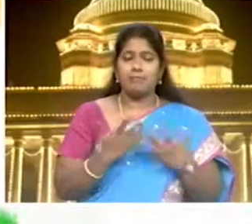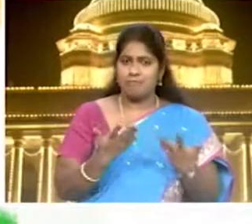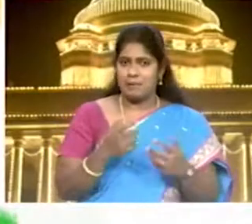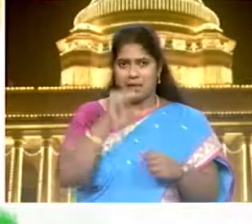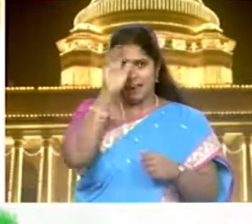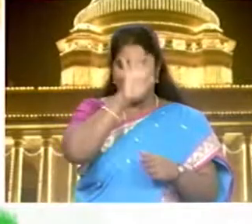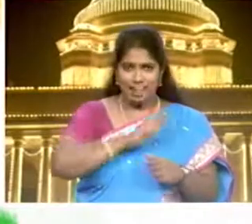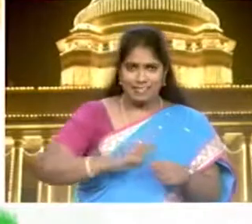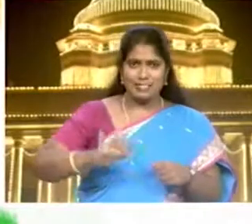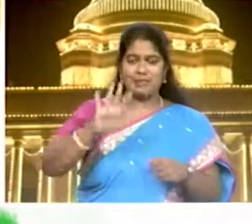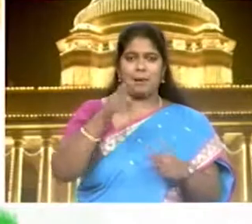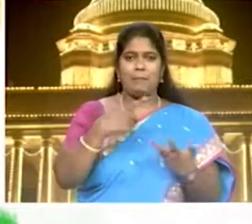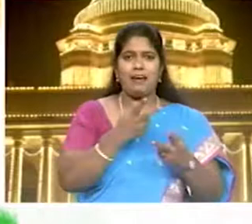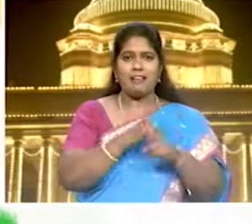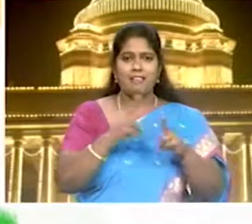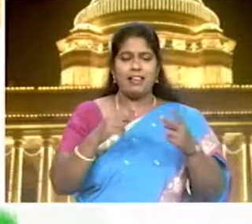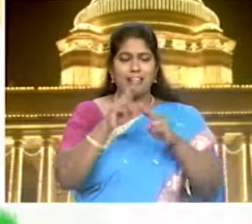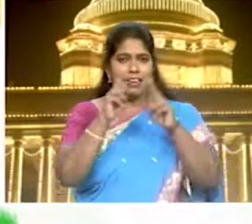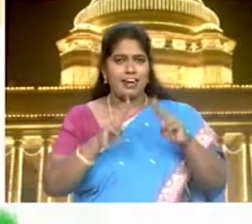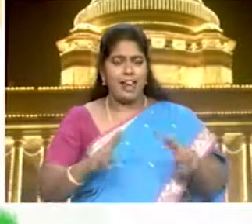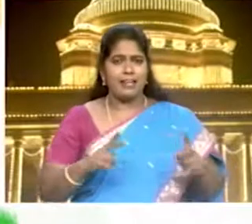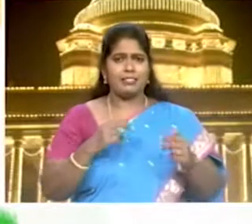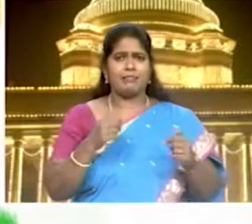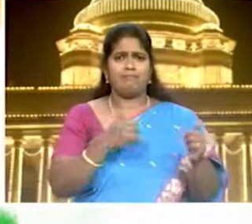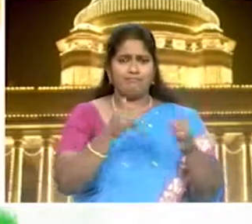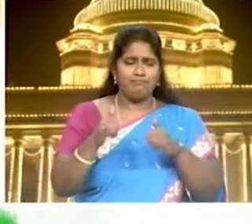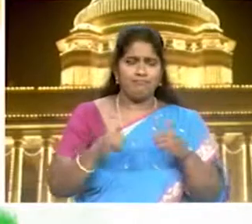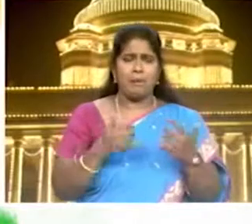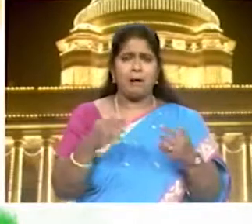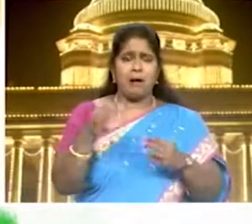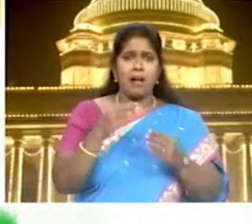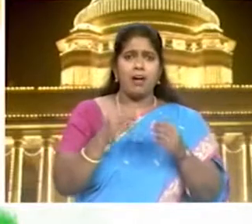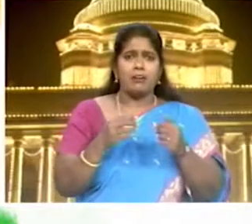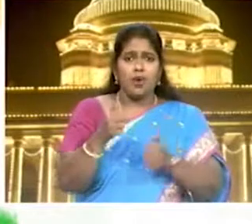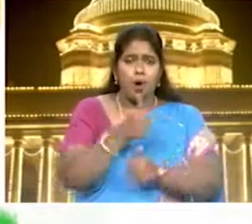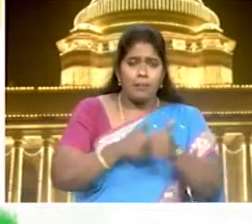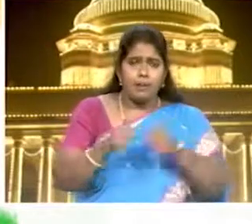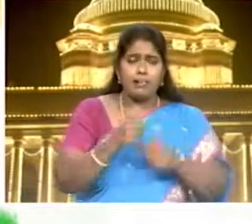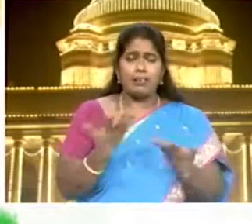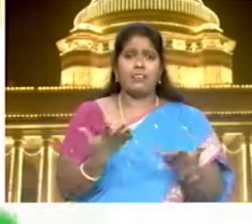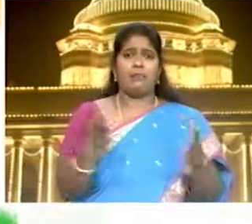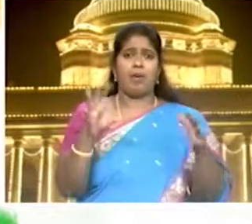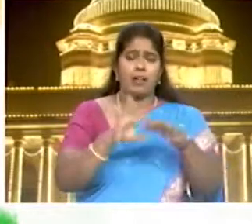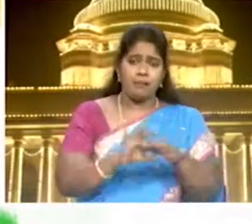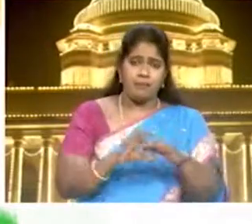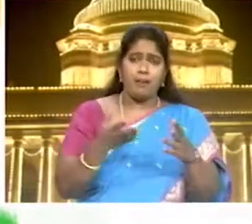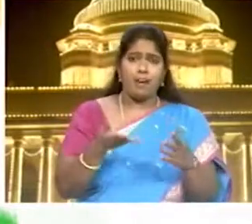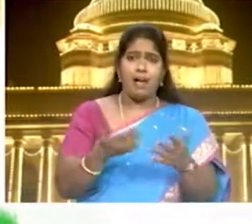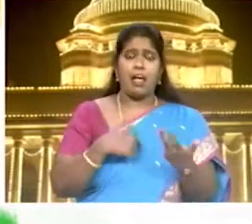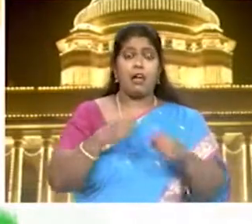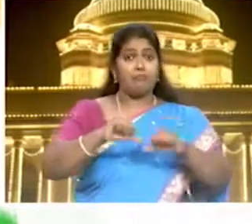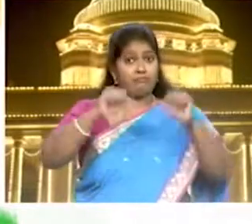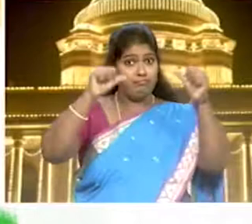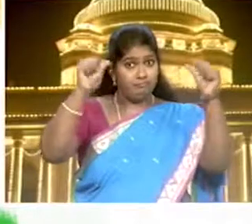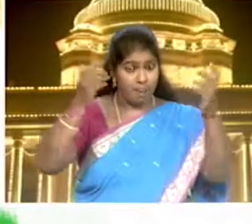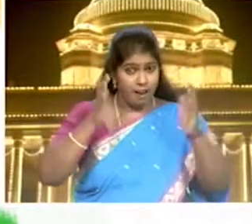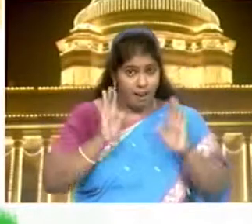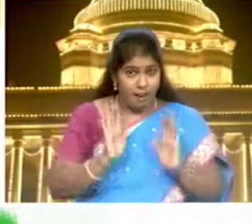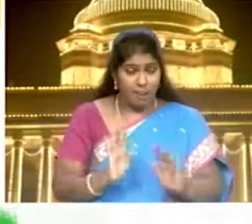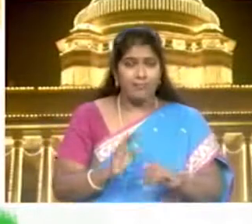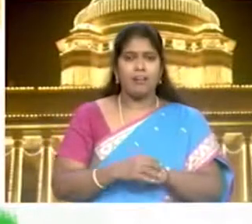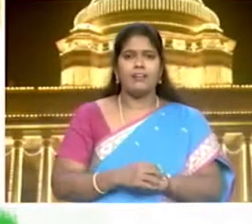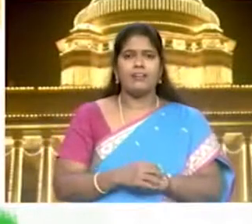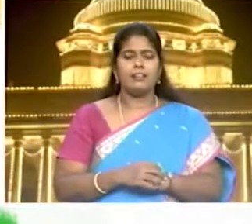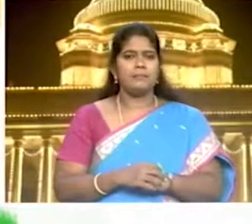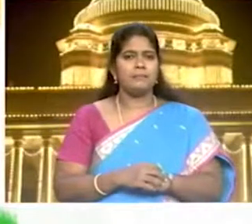country proud by their performance in international competitions. A large number of our winners come